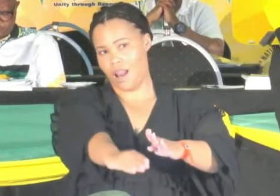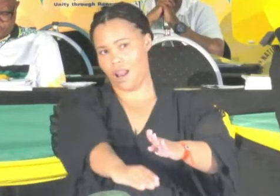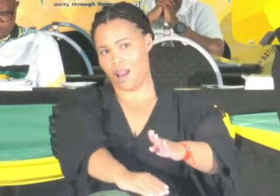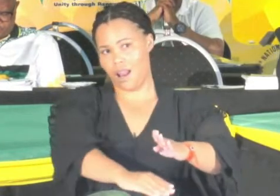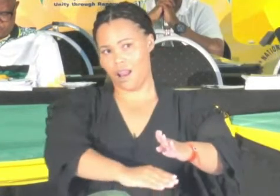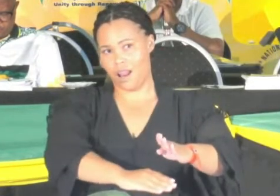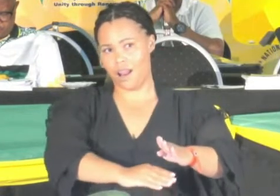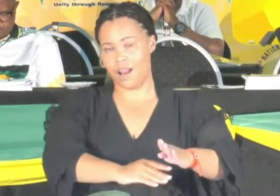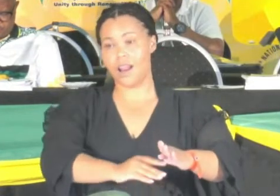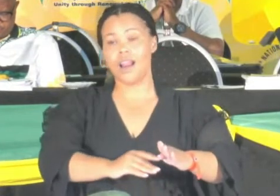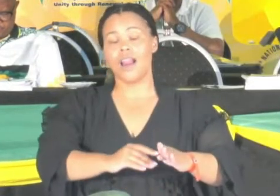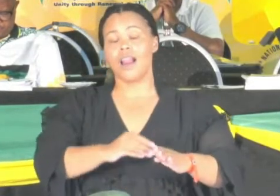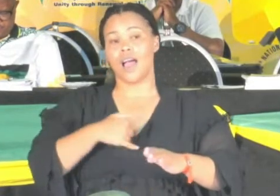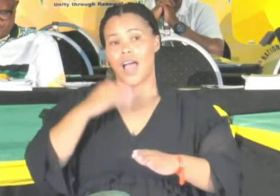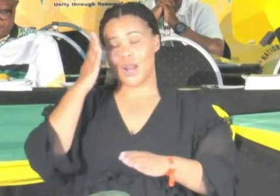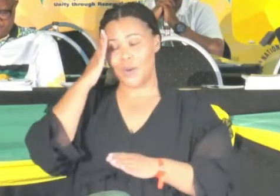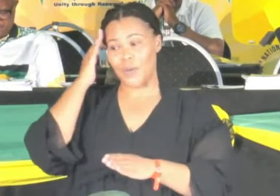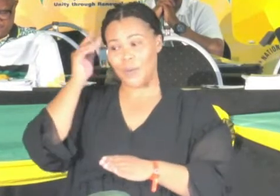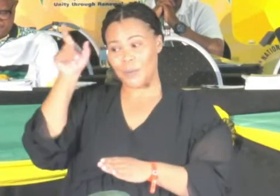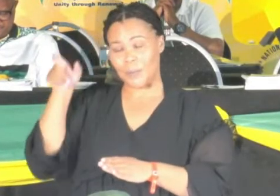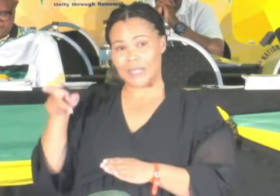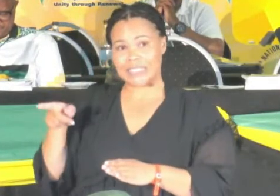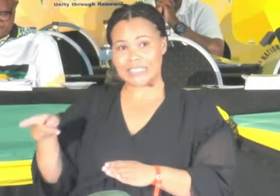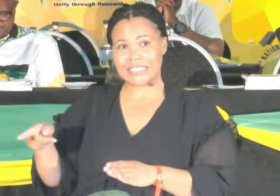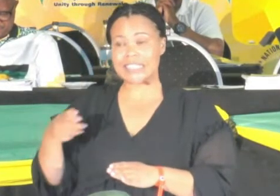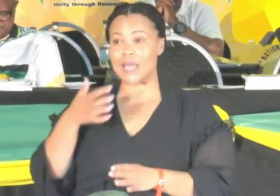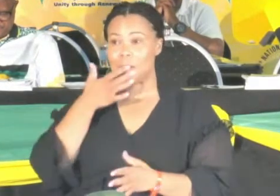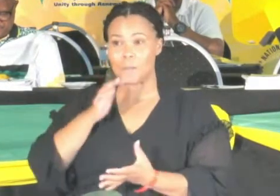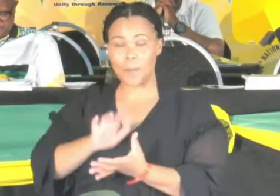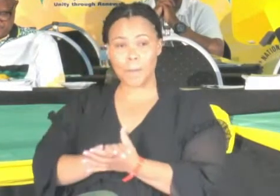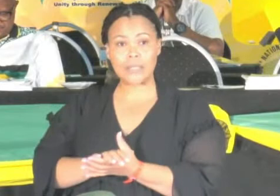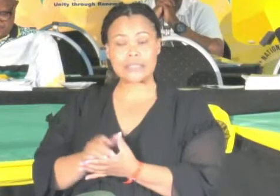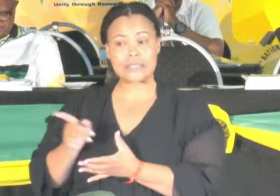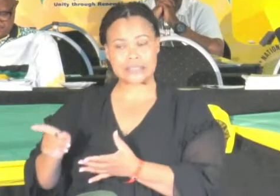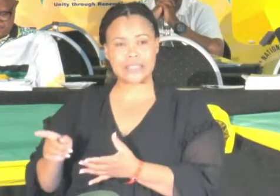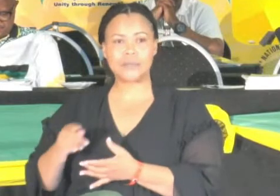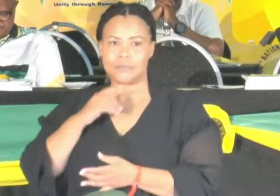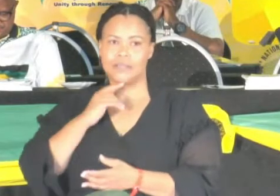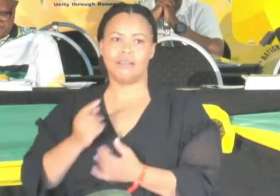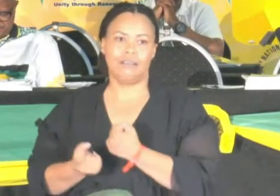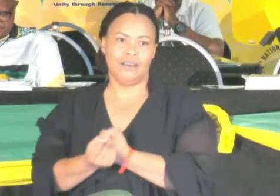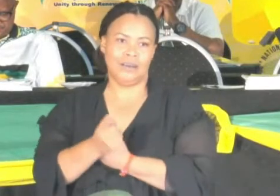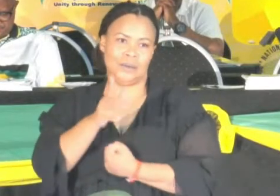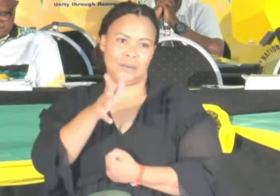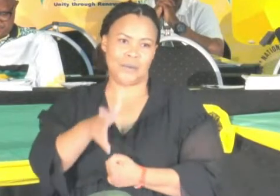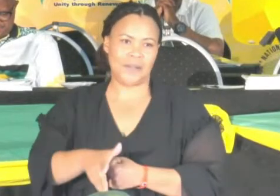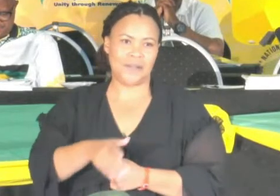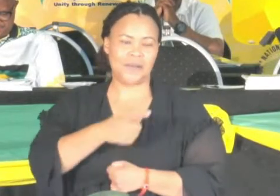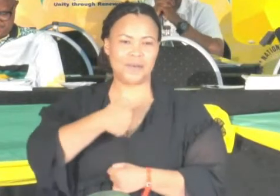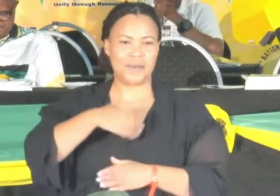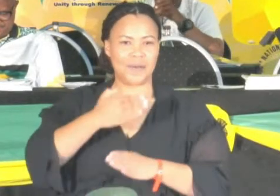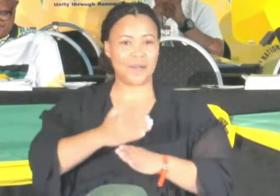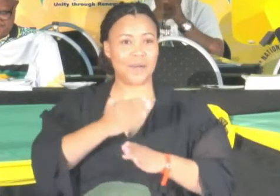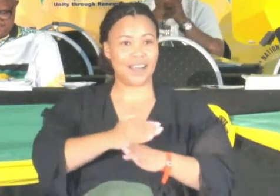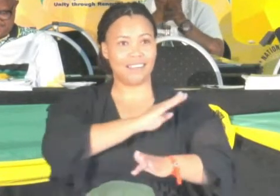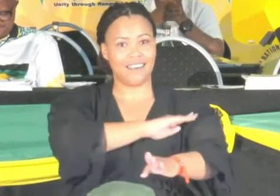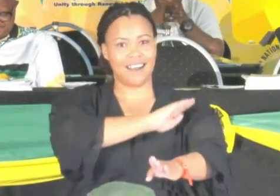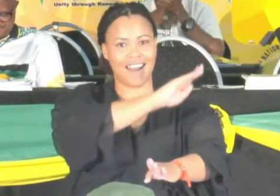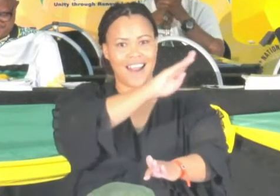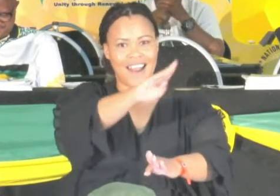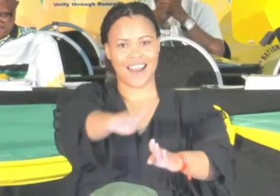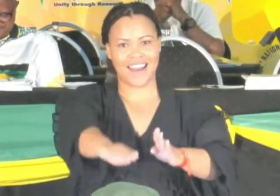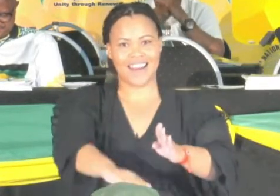the razzmatazz that he is, what he promises often does happen. So we are going to have to work